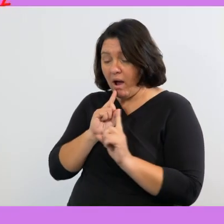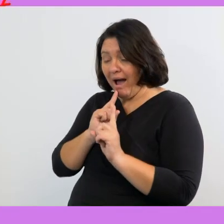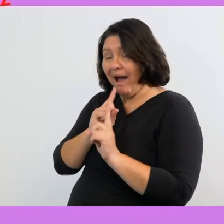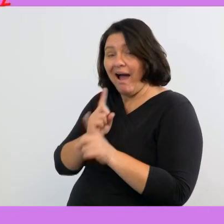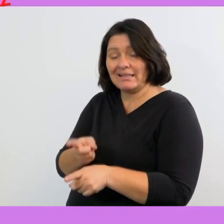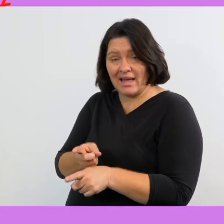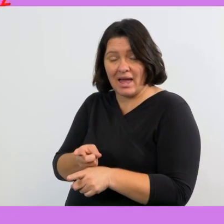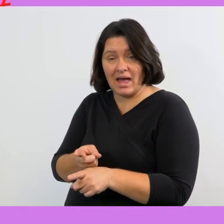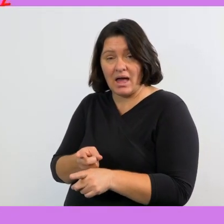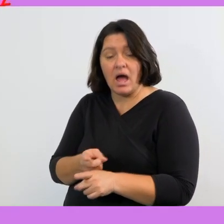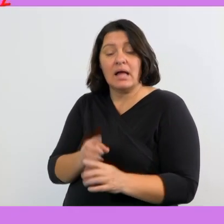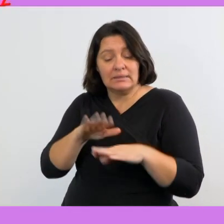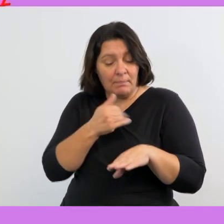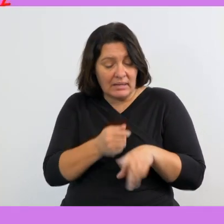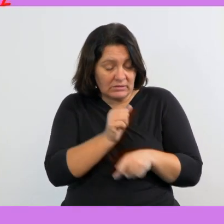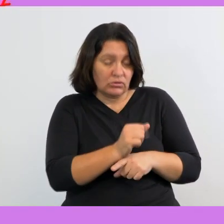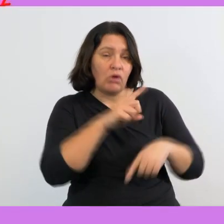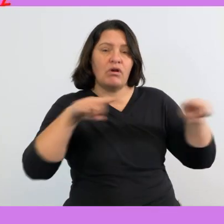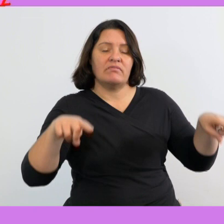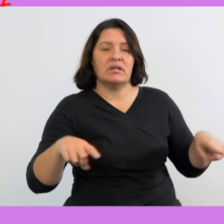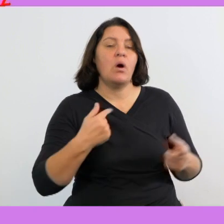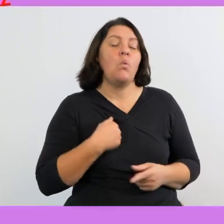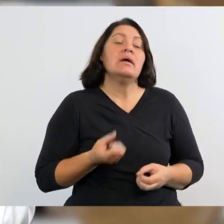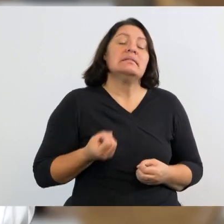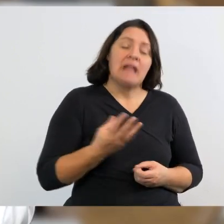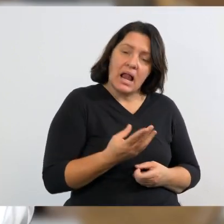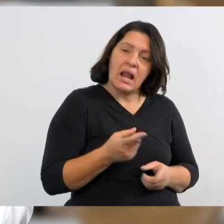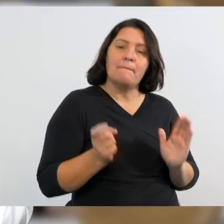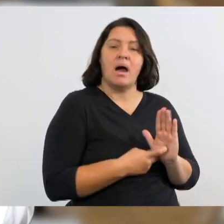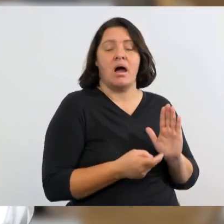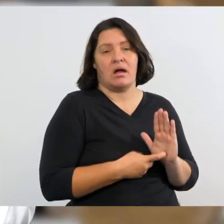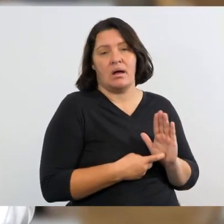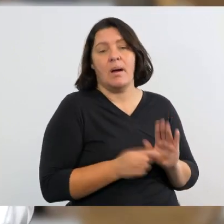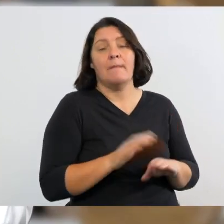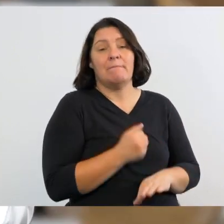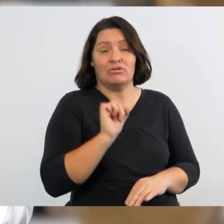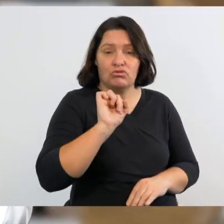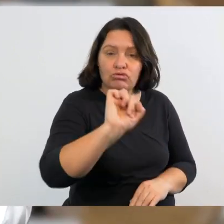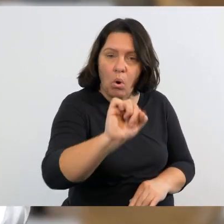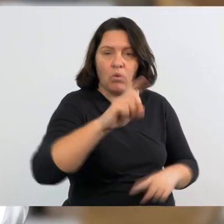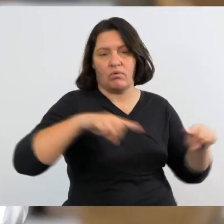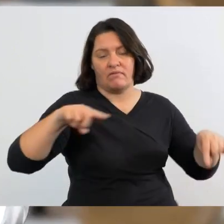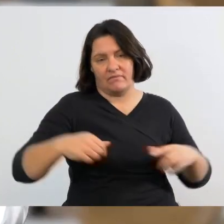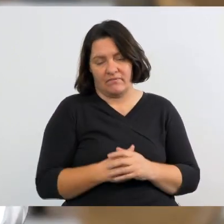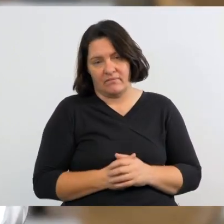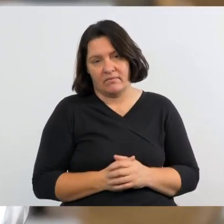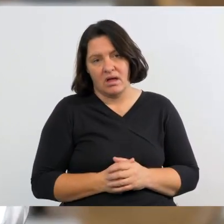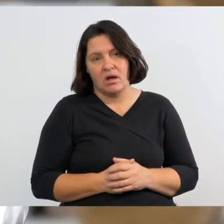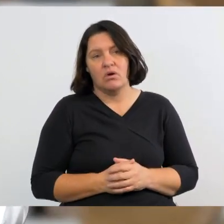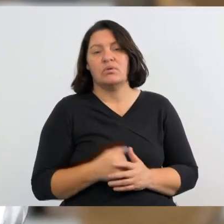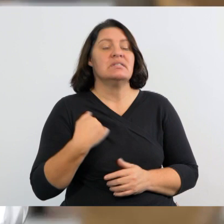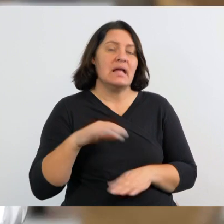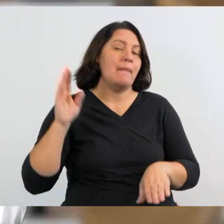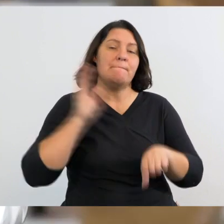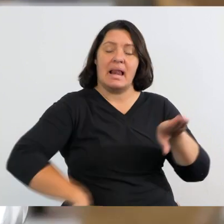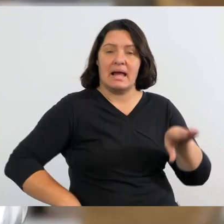we will mark this question based on your graph. Remember, we have already penalized you, therefore we cannot penalize you again. All